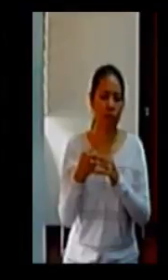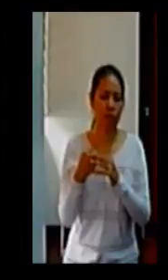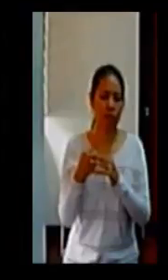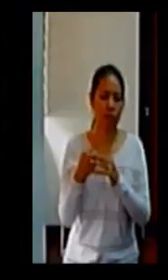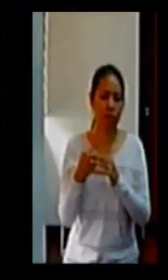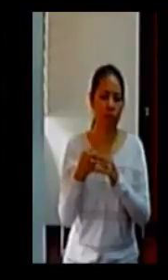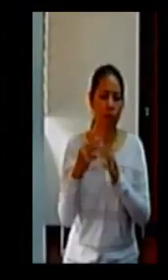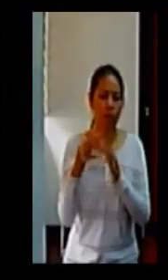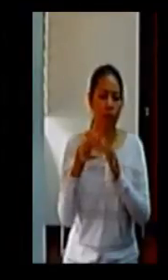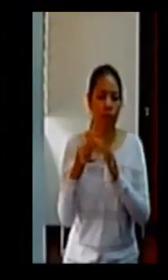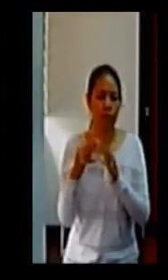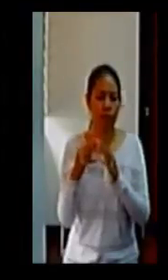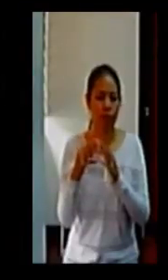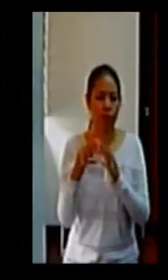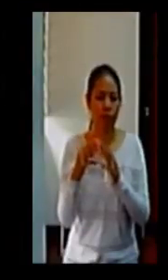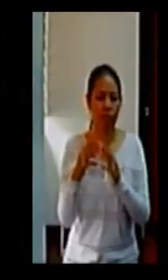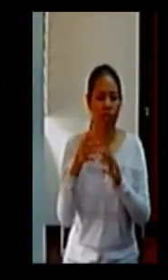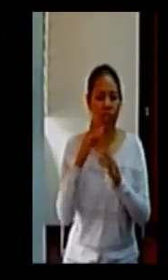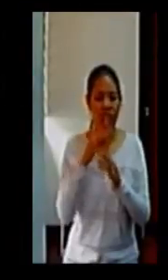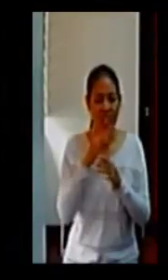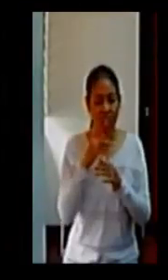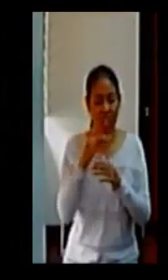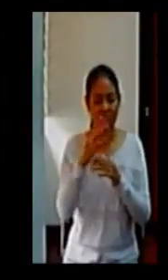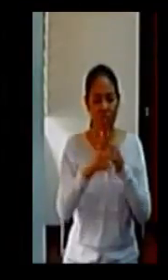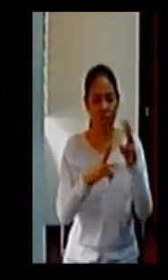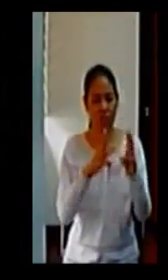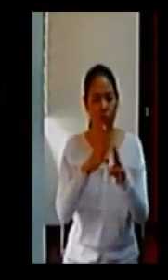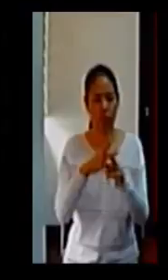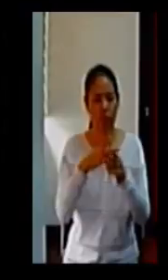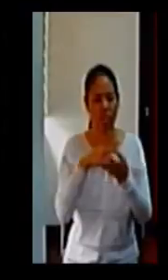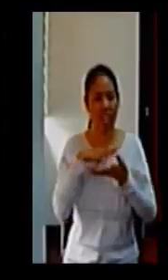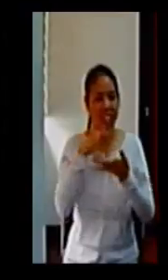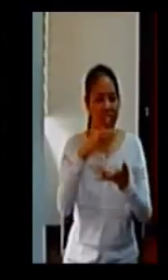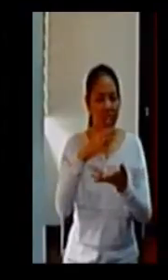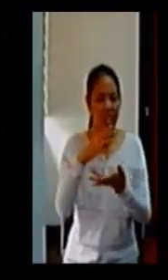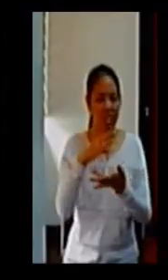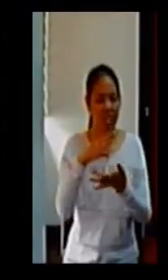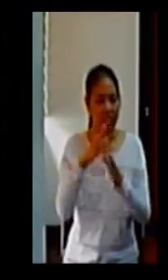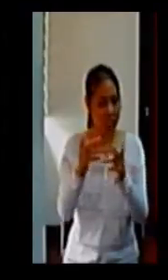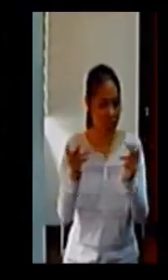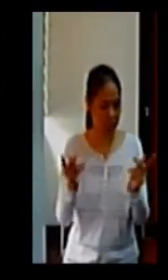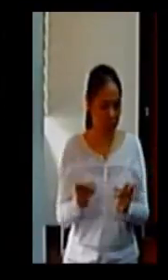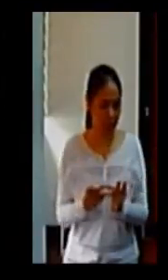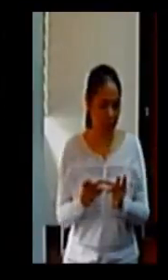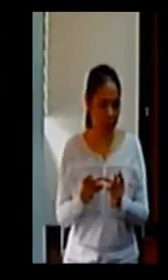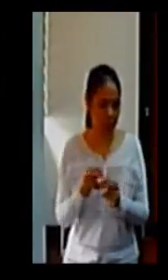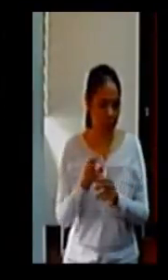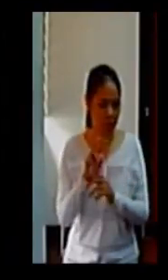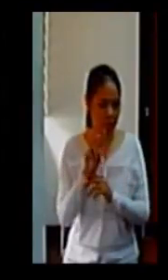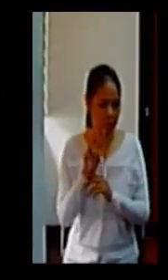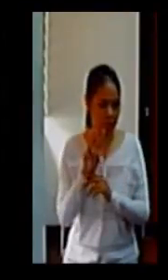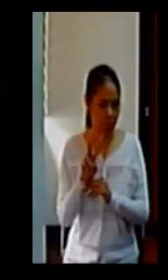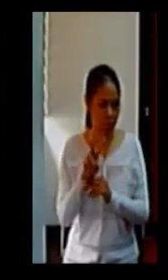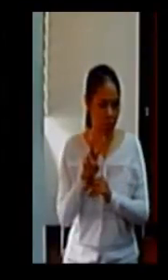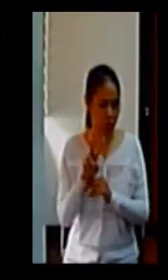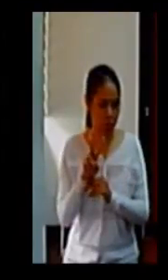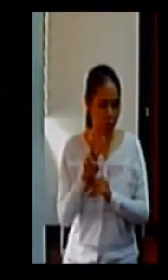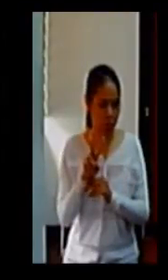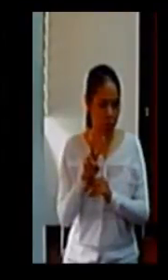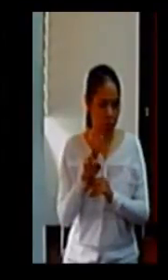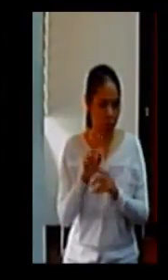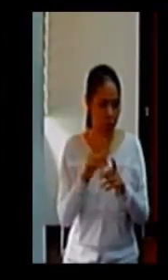World Heritage Sites. 2 of which are